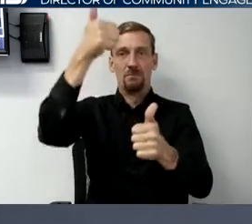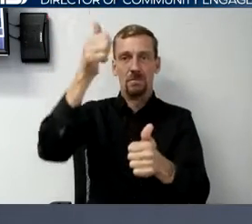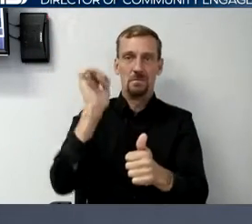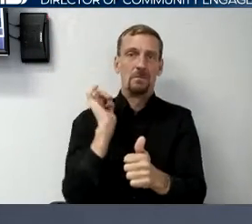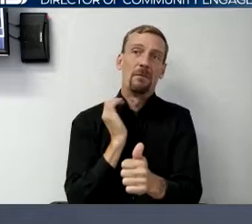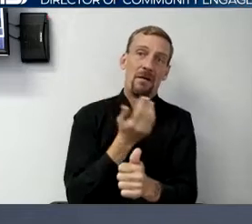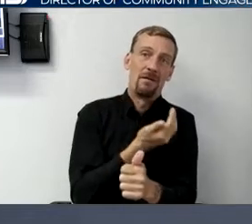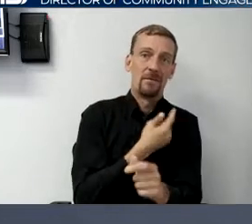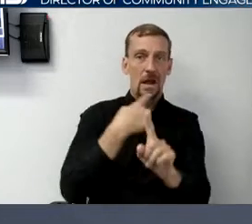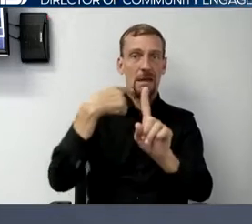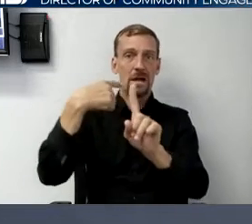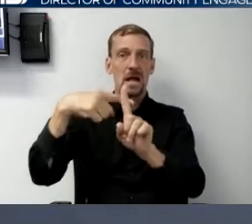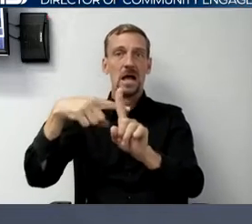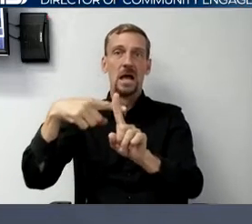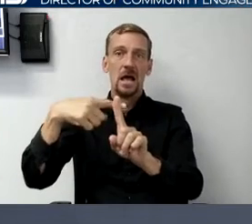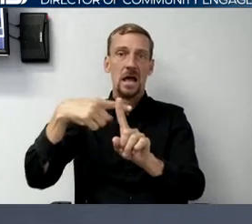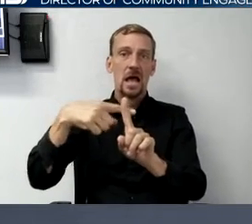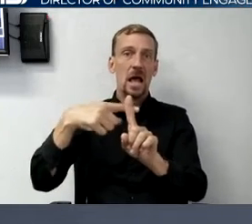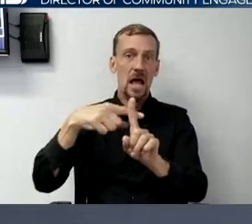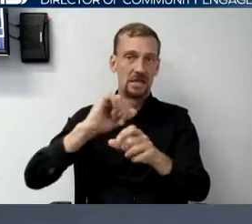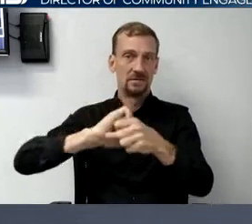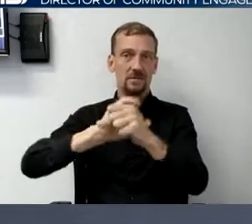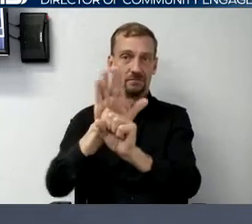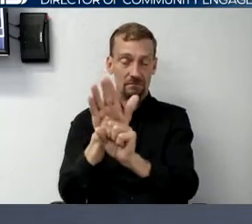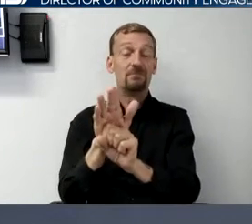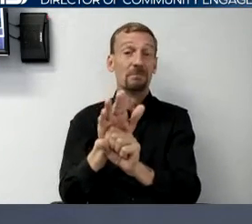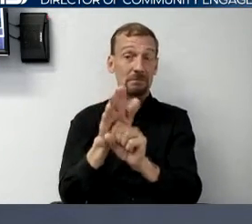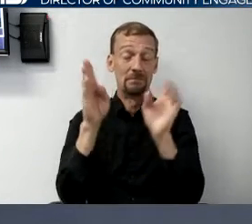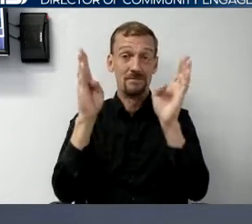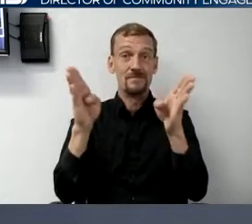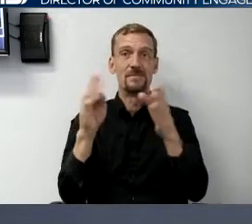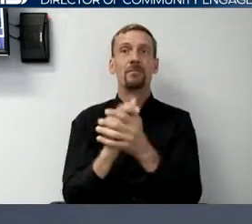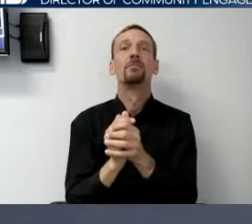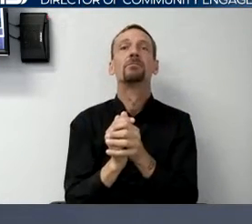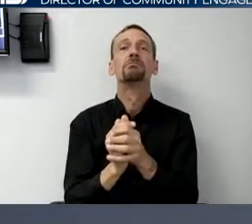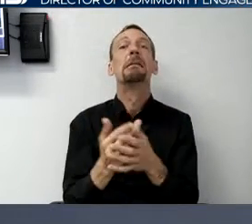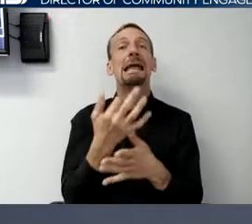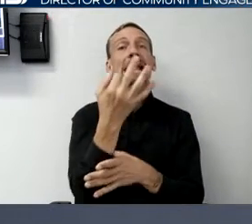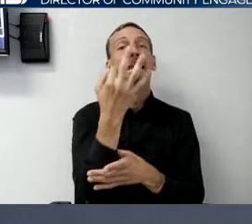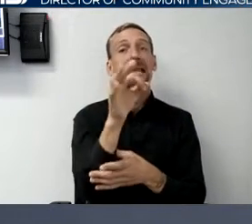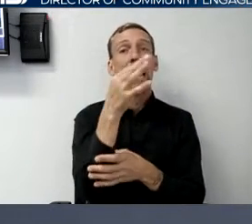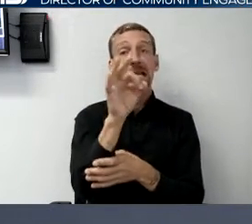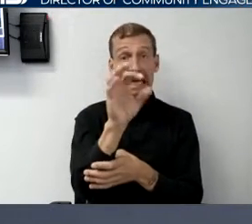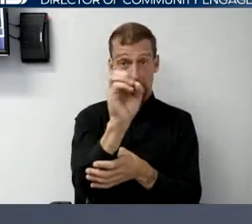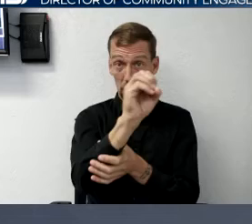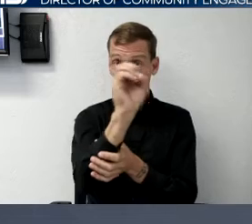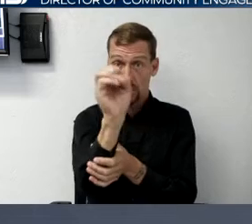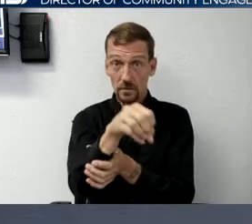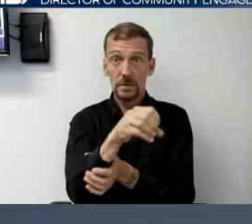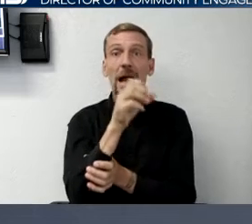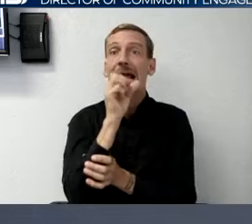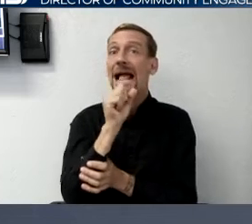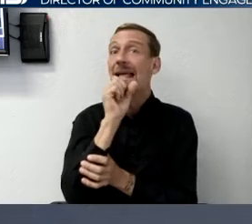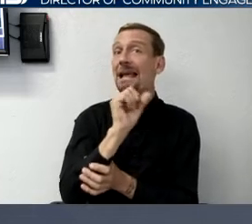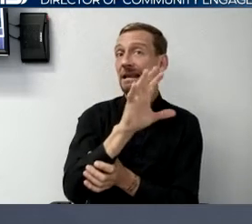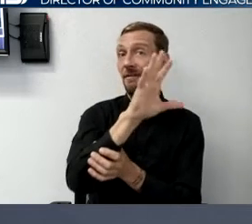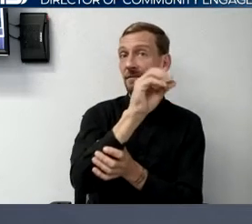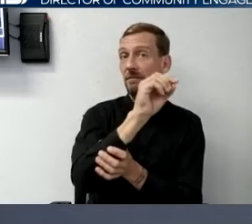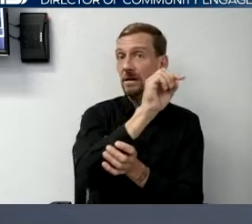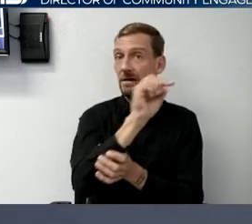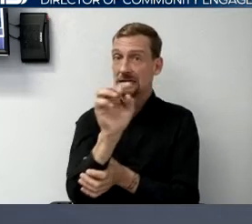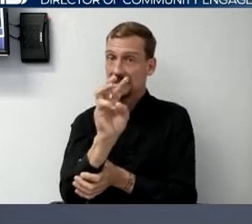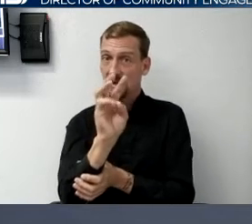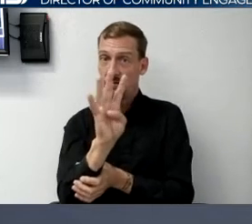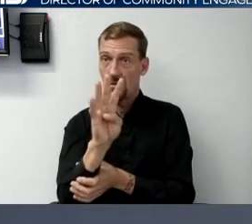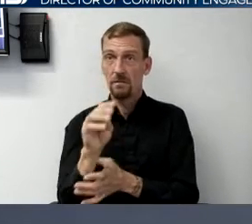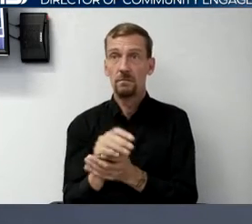majority of the positive cases are falling in. 19% of them age 50 to